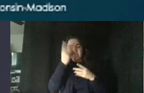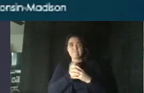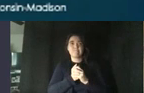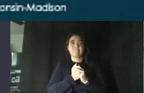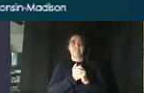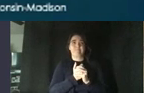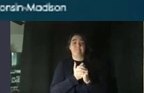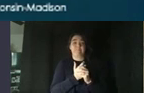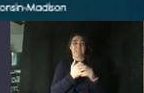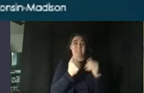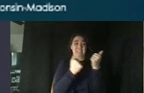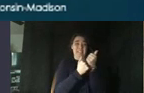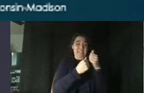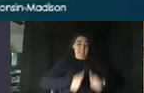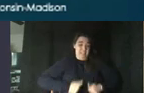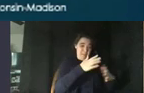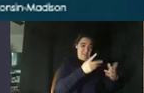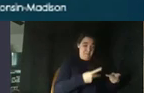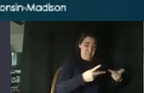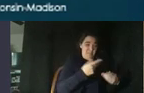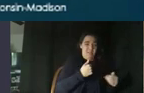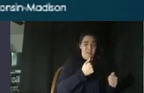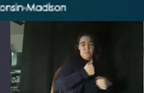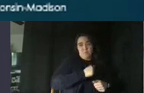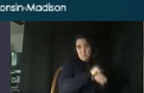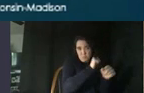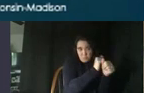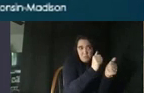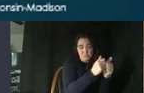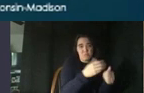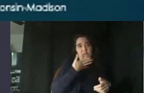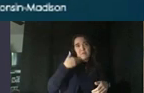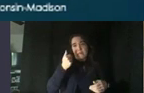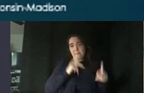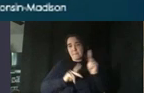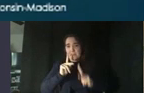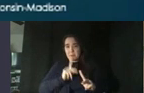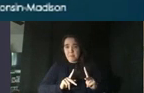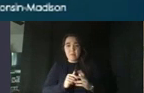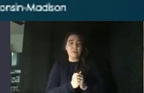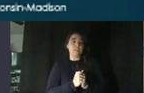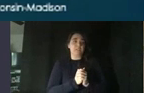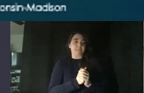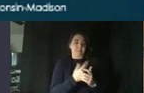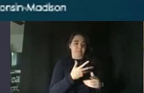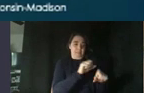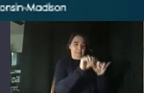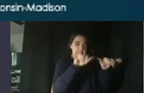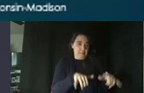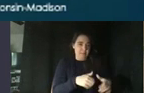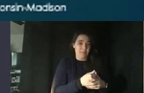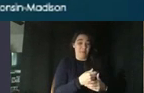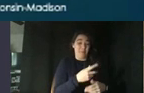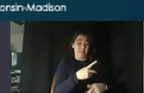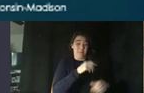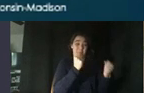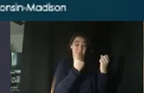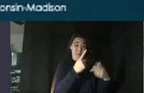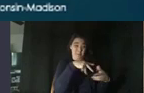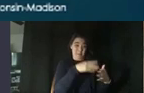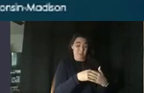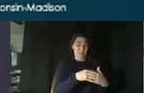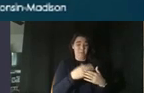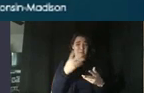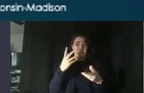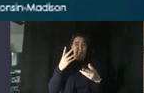living with the elder of that time of racism, and a lot of them will tell you how they never liked anyone of color, but as they got older